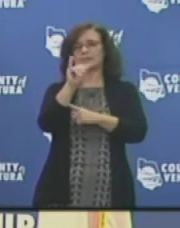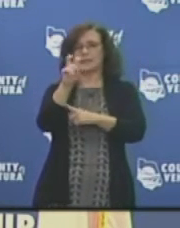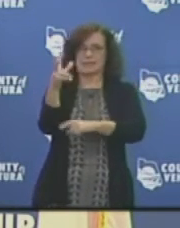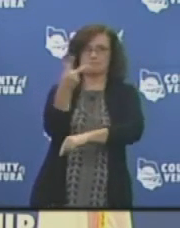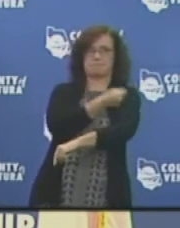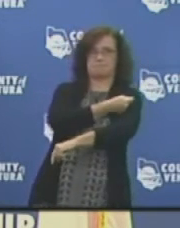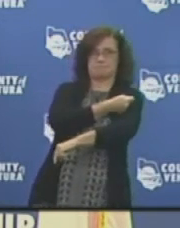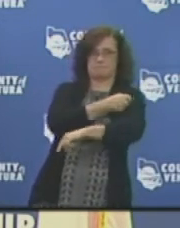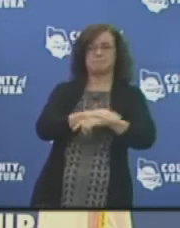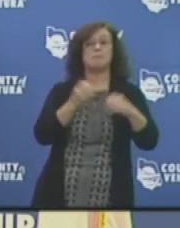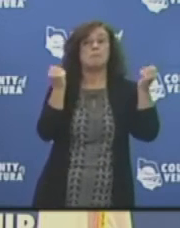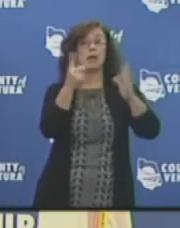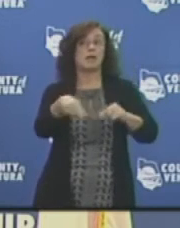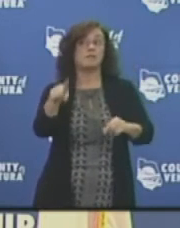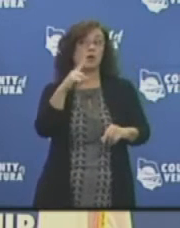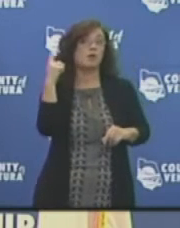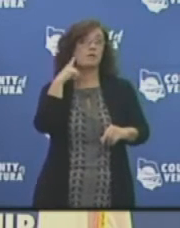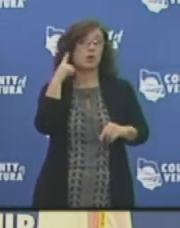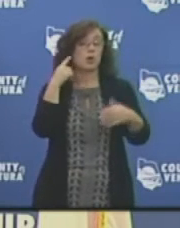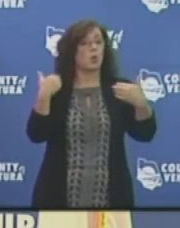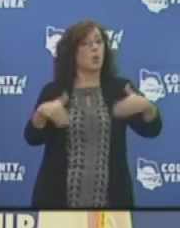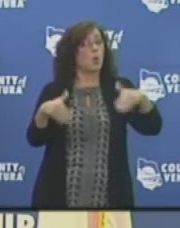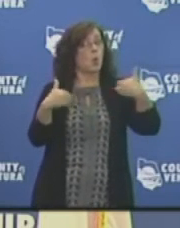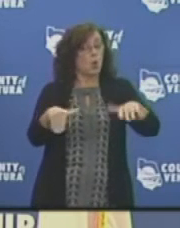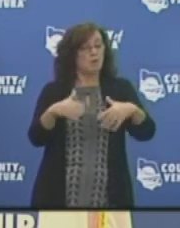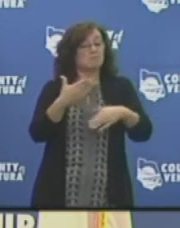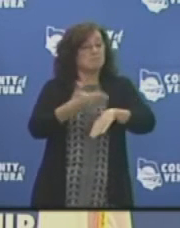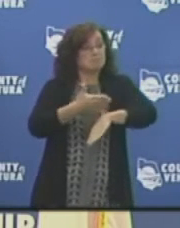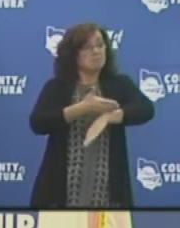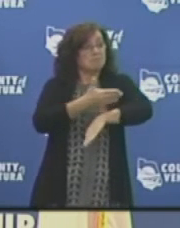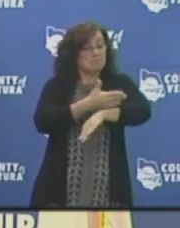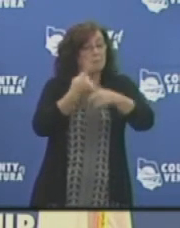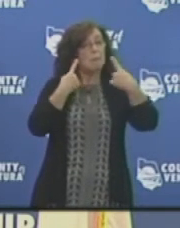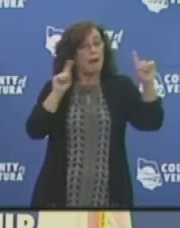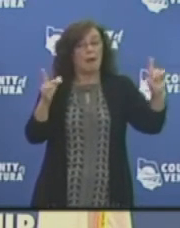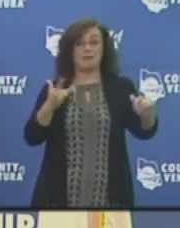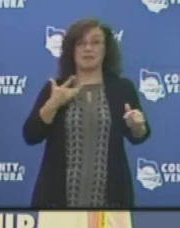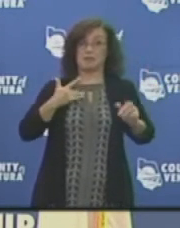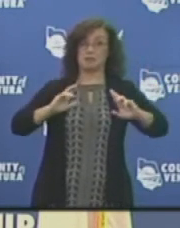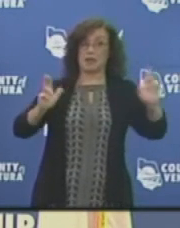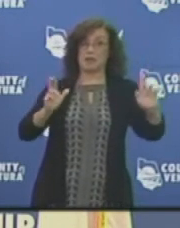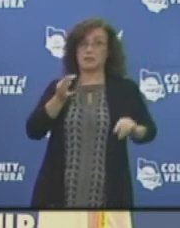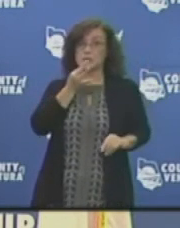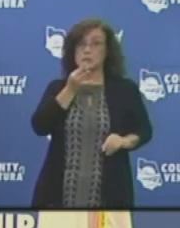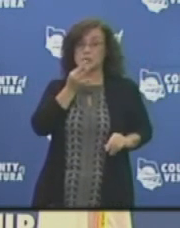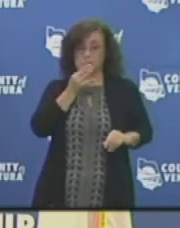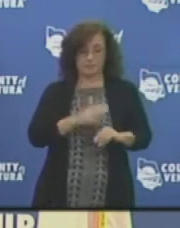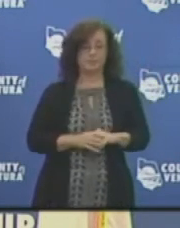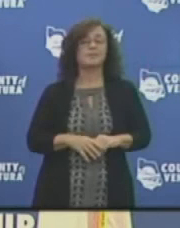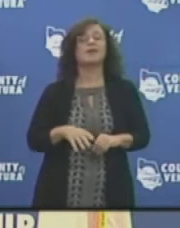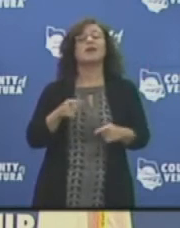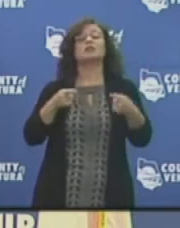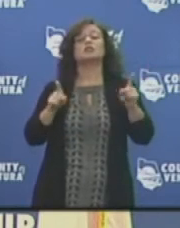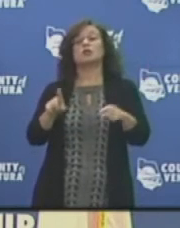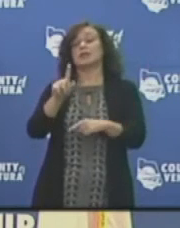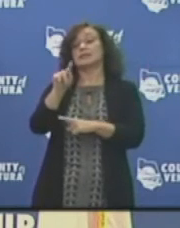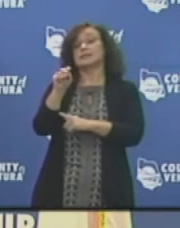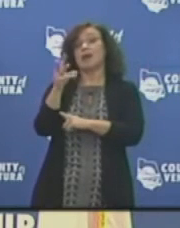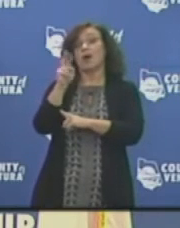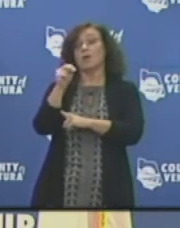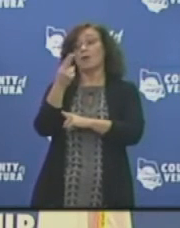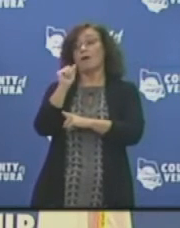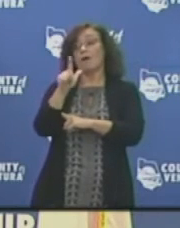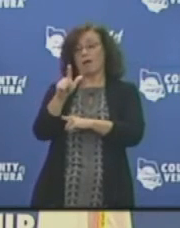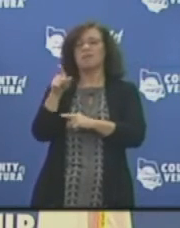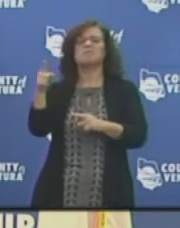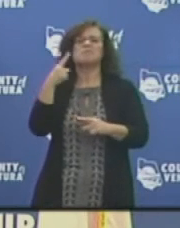have heard over the last few weeks, there have been some very exciting developments. What we heard during our town hall from Dr. Levin is, for the general public,